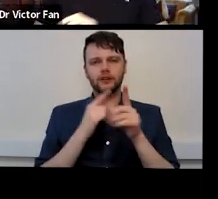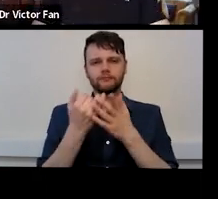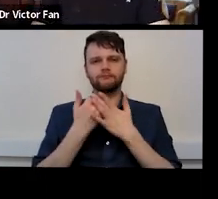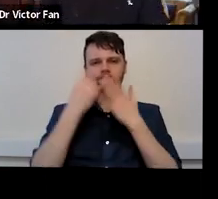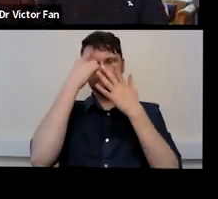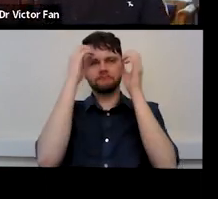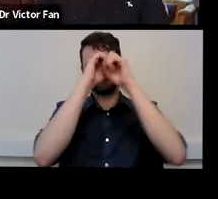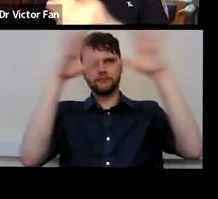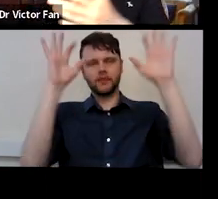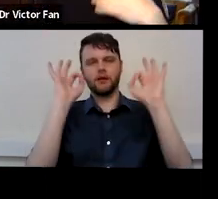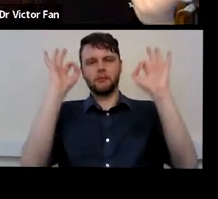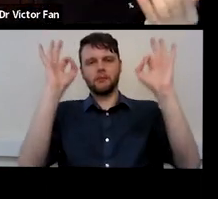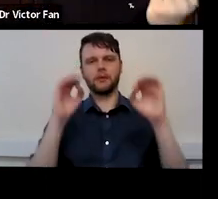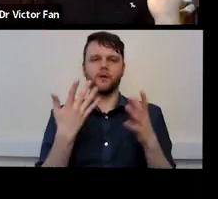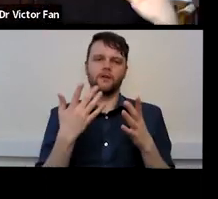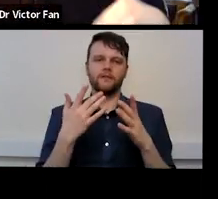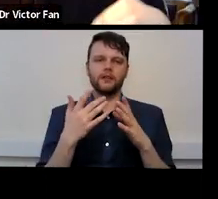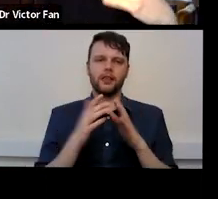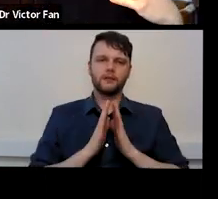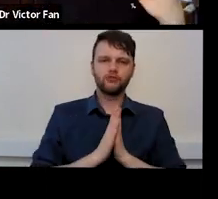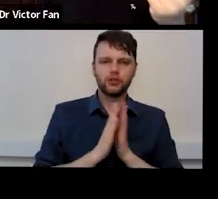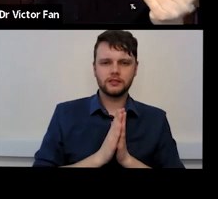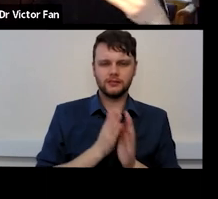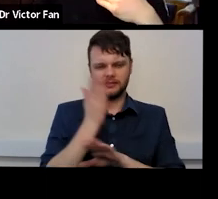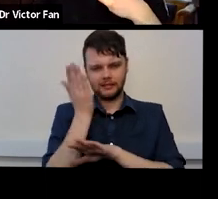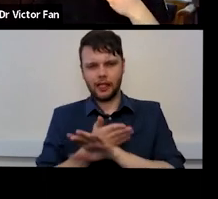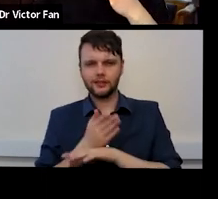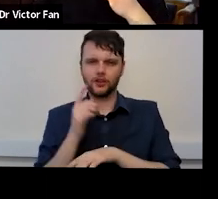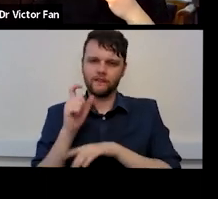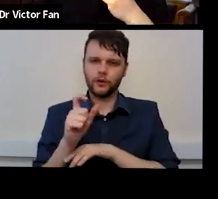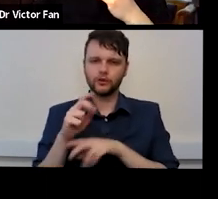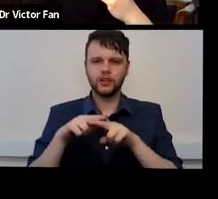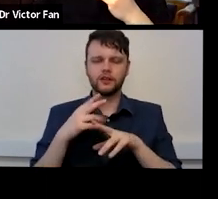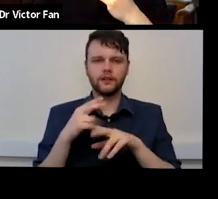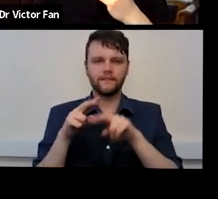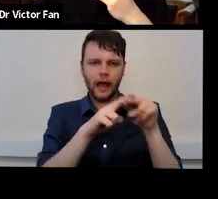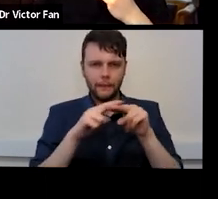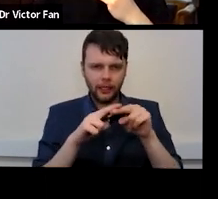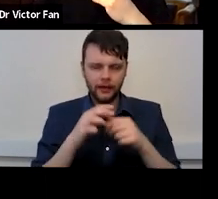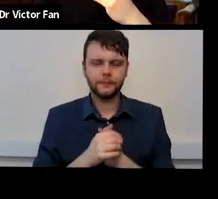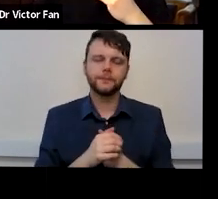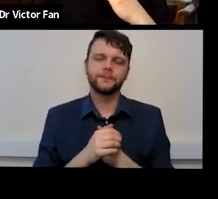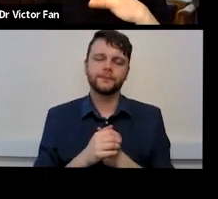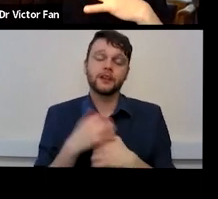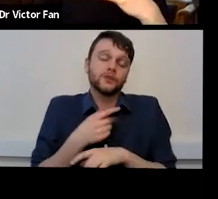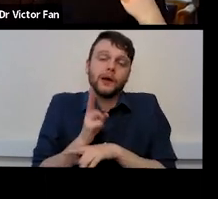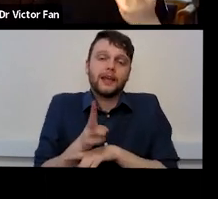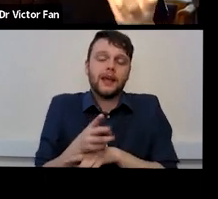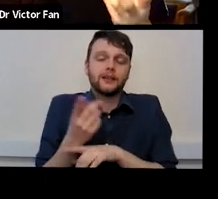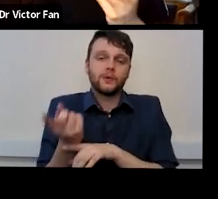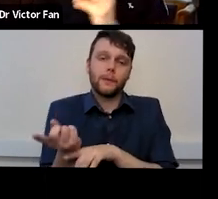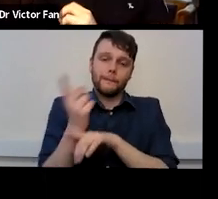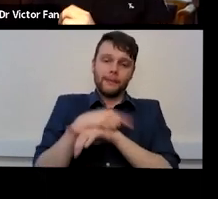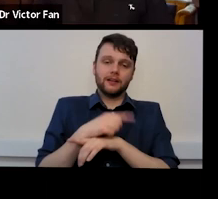idealized picture of a Protestant slash Confucian family. And so again, to go back to the